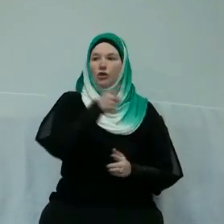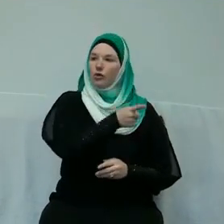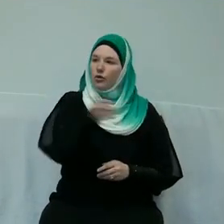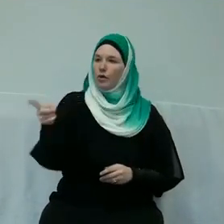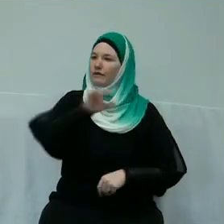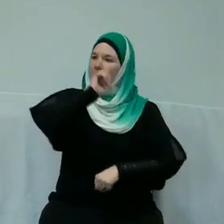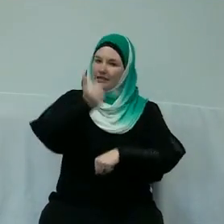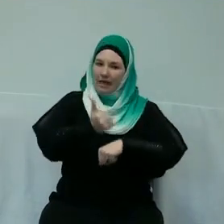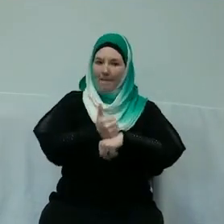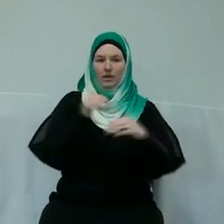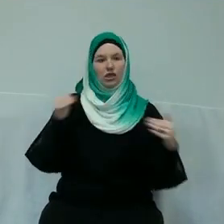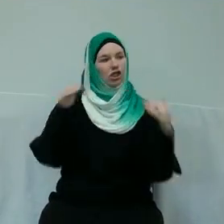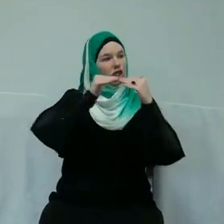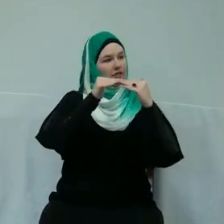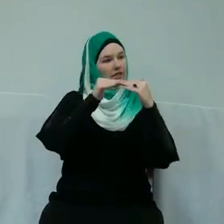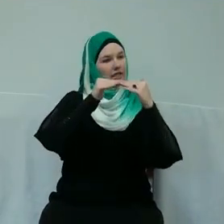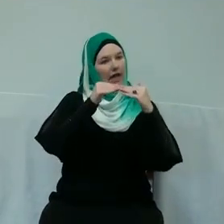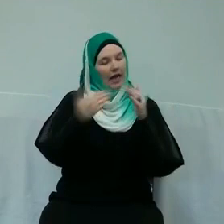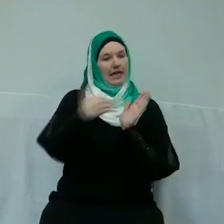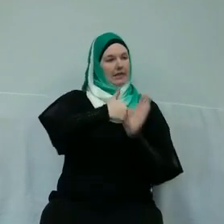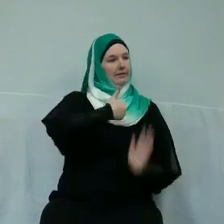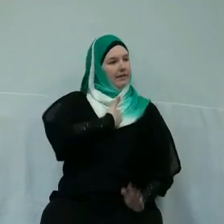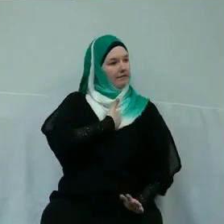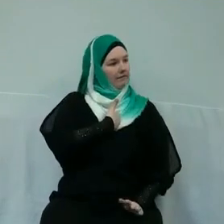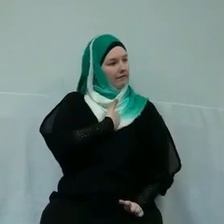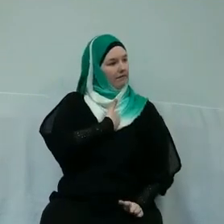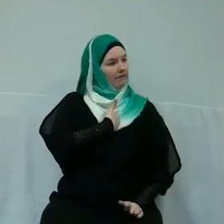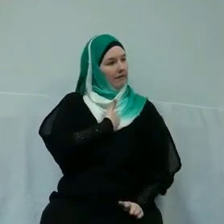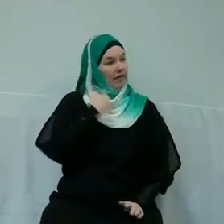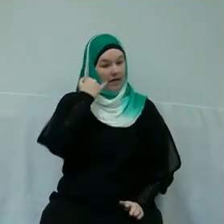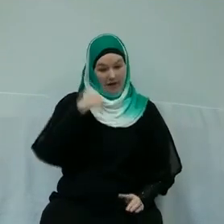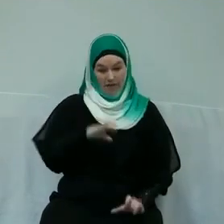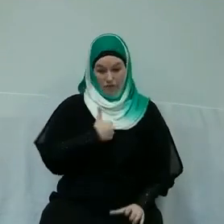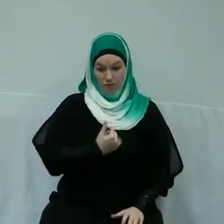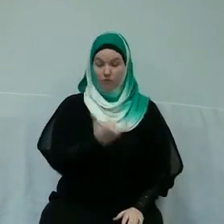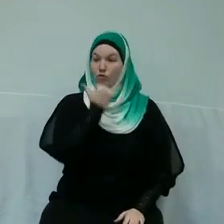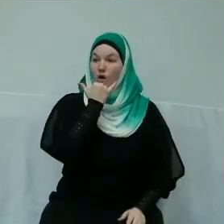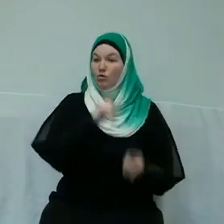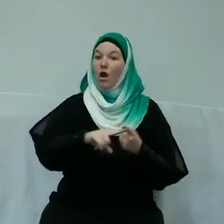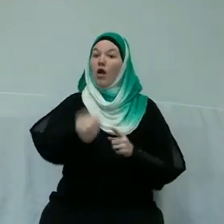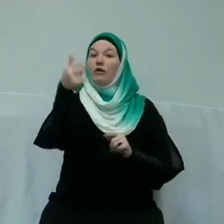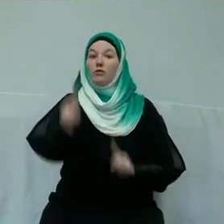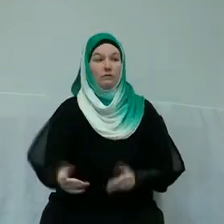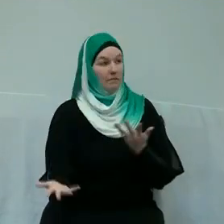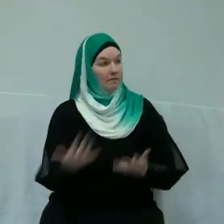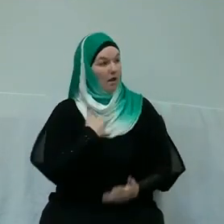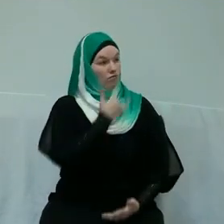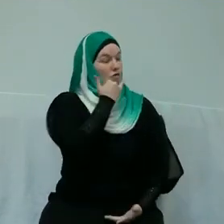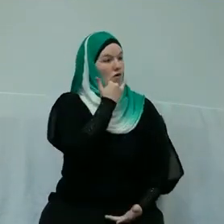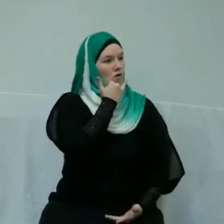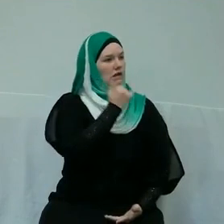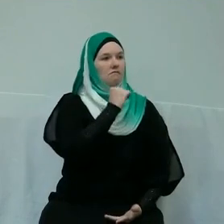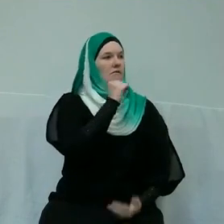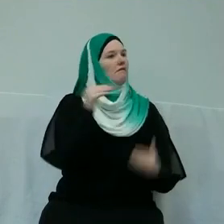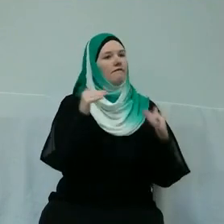establish justice against yourself. When you do something wrong, to anyone, it is not